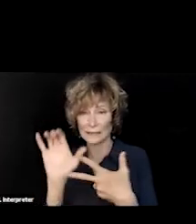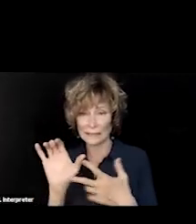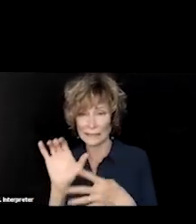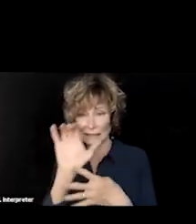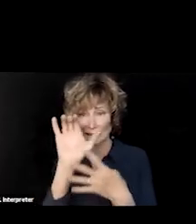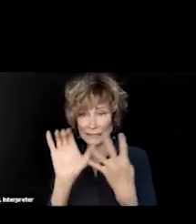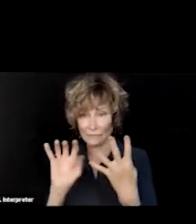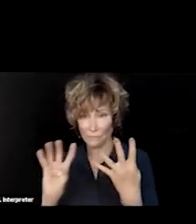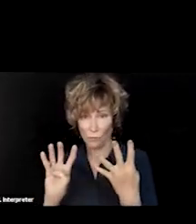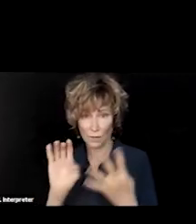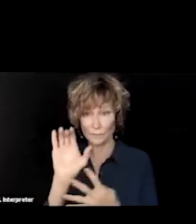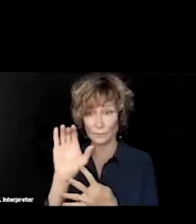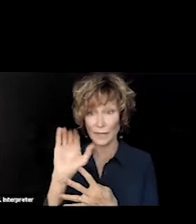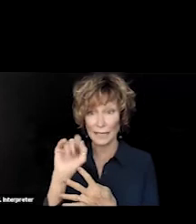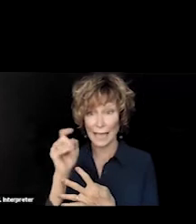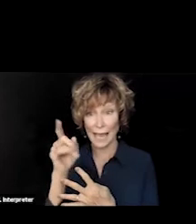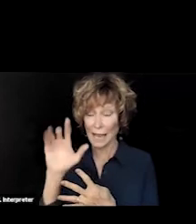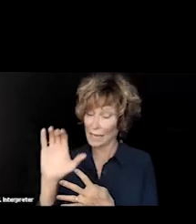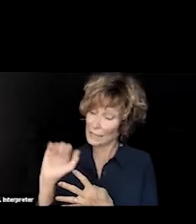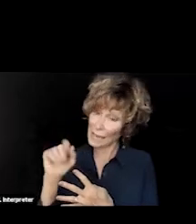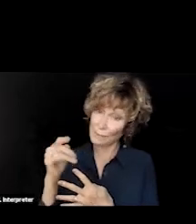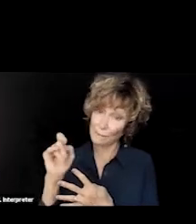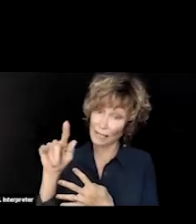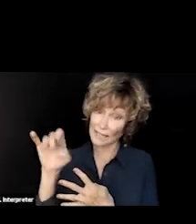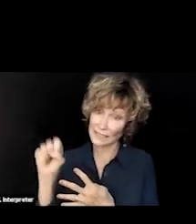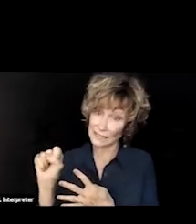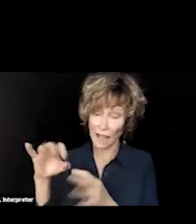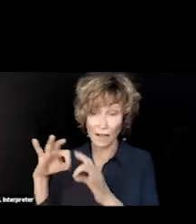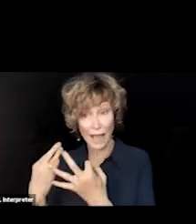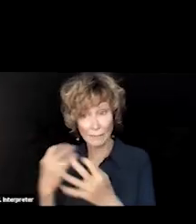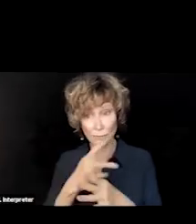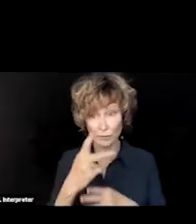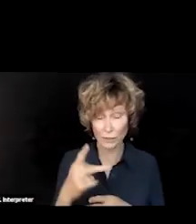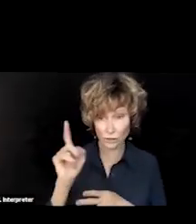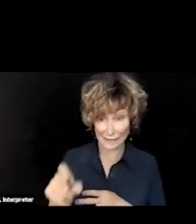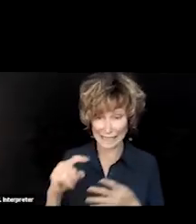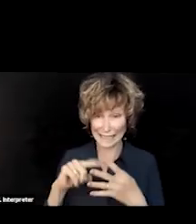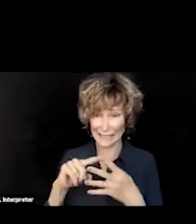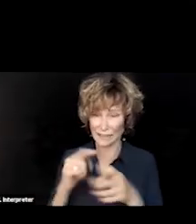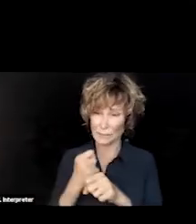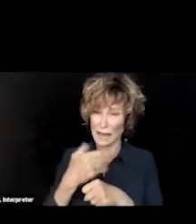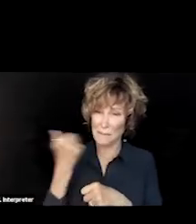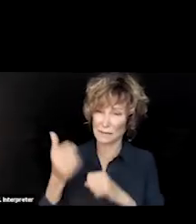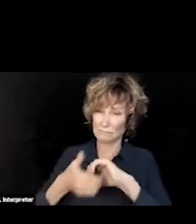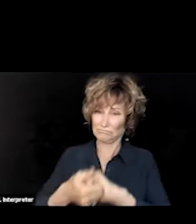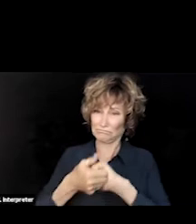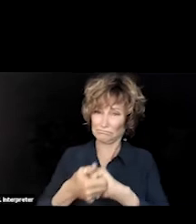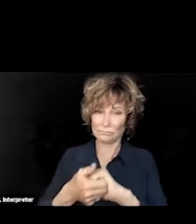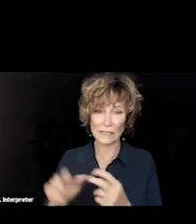First, capabilities. What capabilities do families and professionals need to build partnerships?